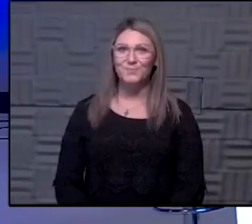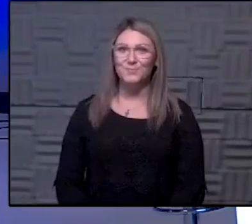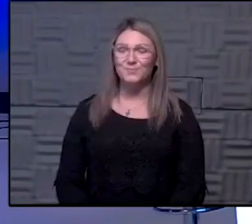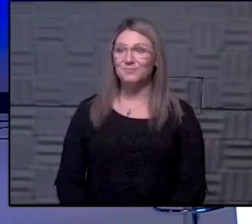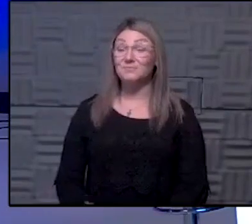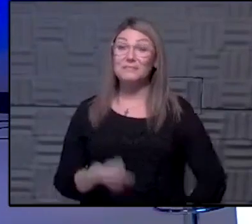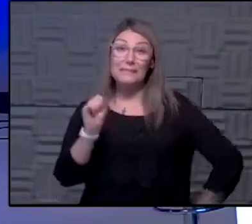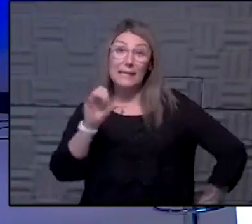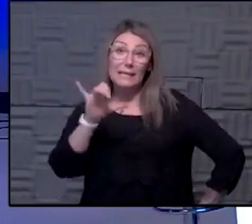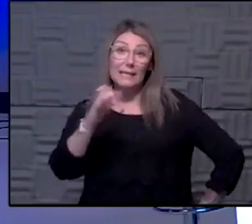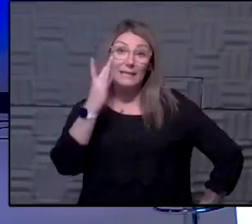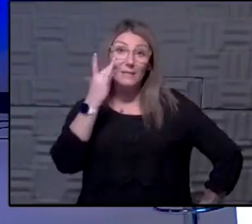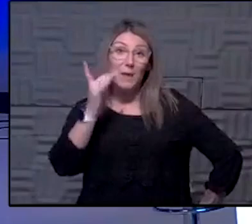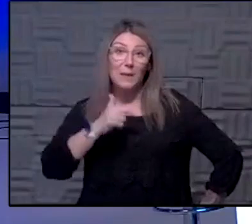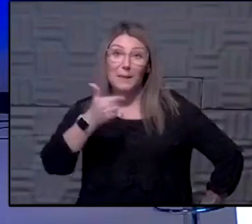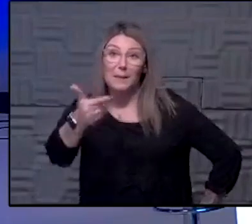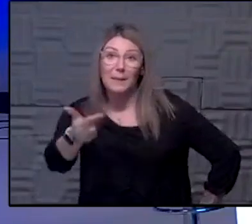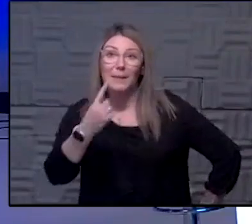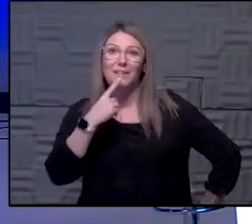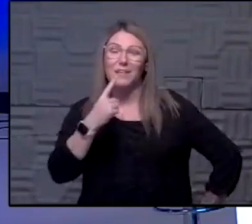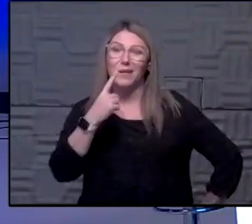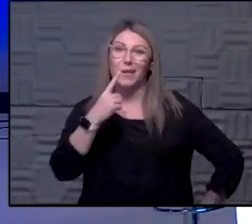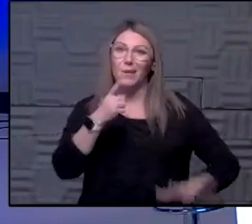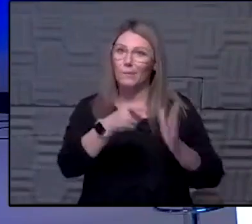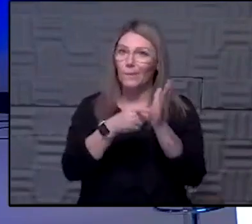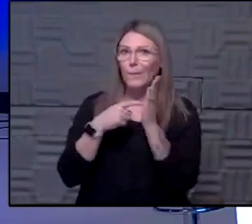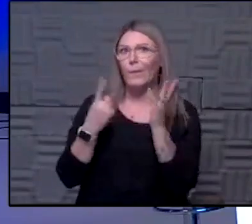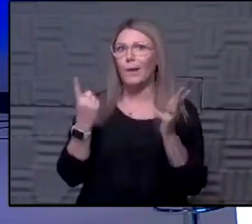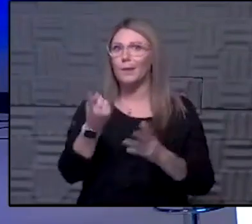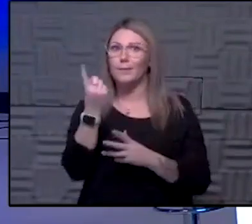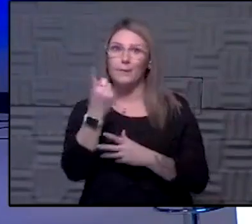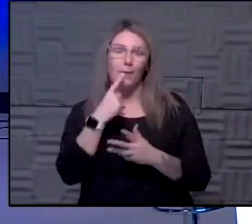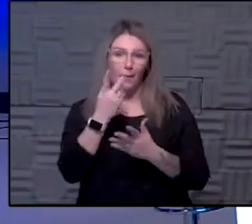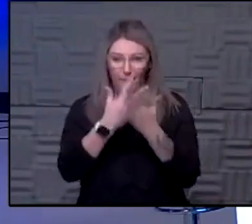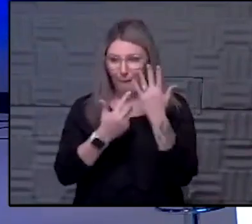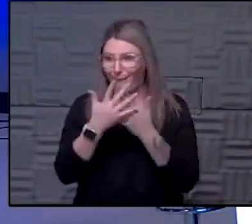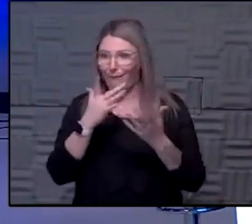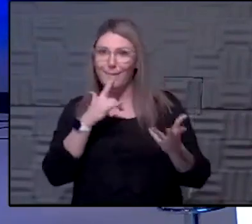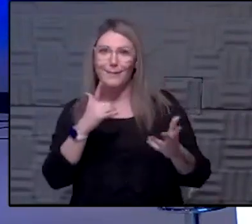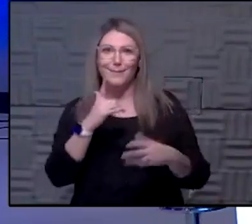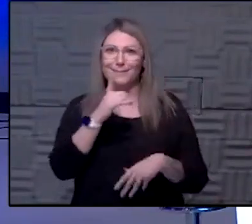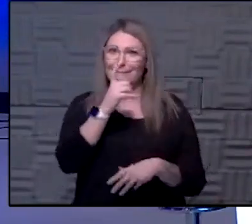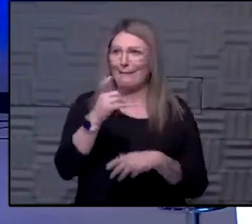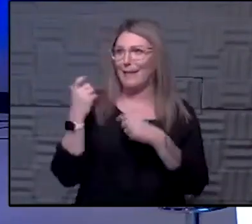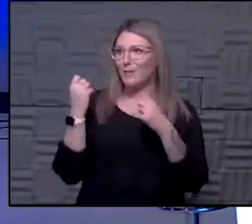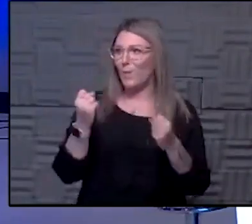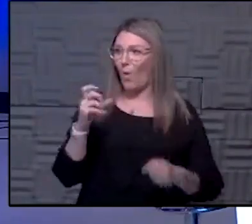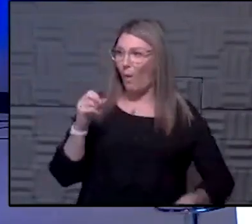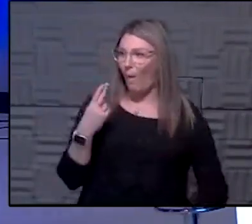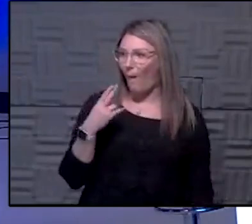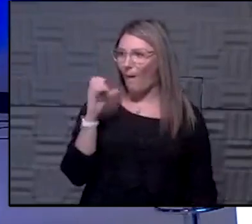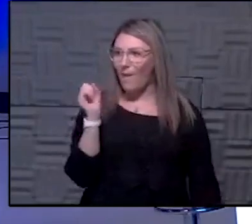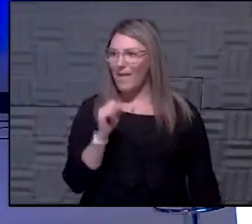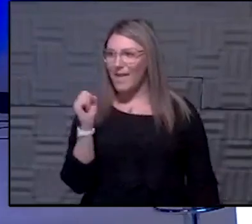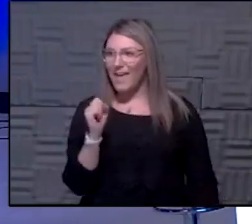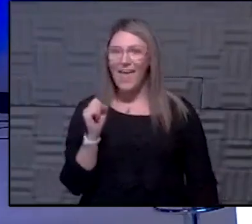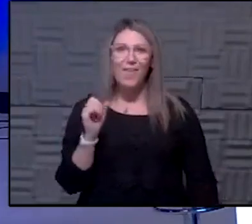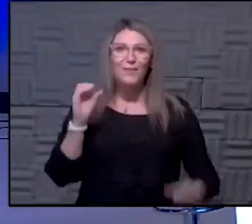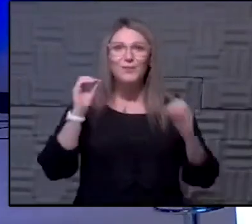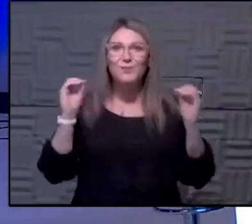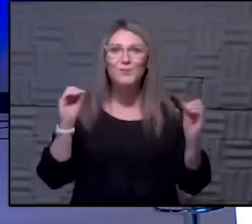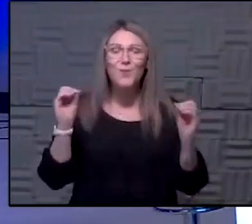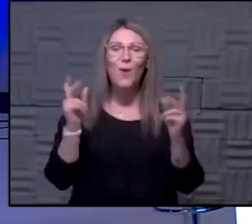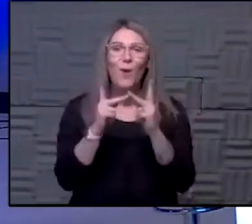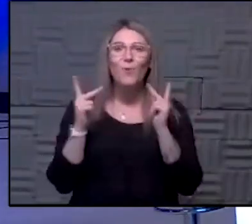Yeah, see, this is why I gave him to do it, because it required some degree of dexterity, and anybody knows me is that is not my strong point. Oh, yeah. There's no place